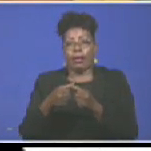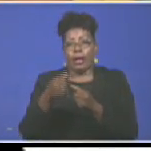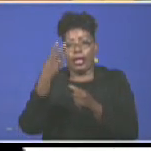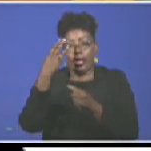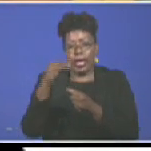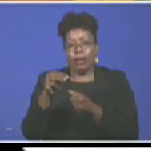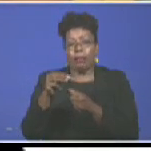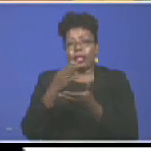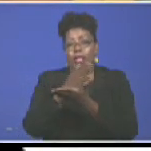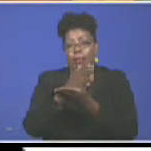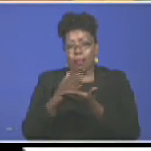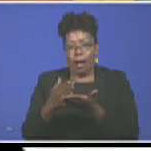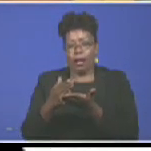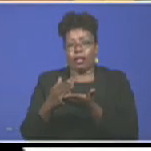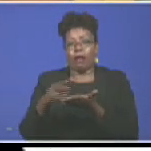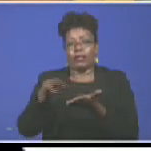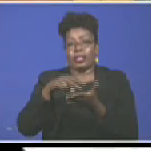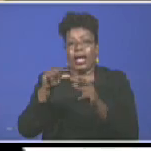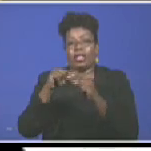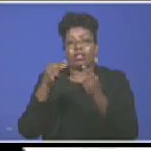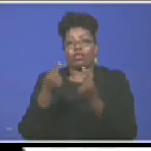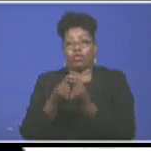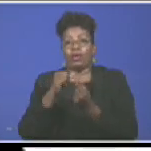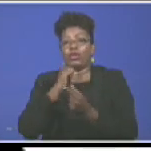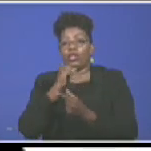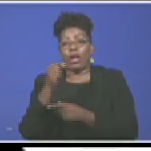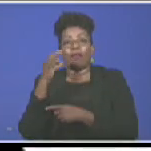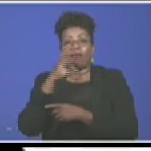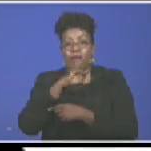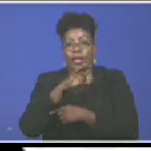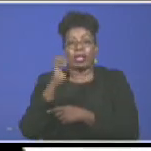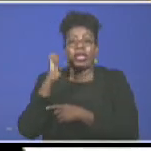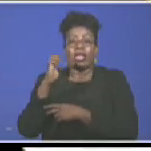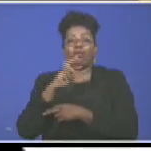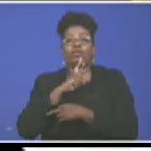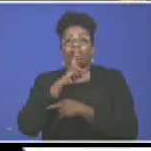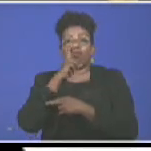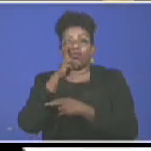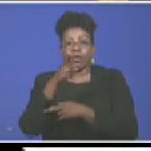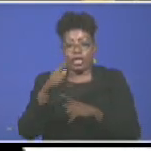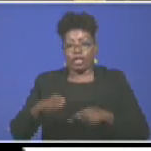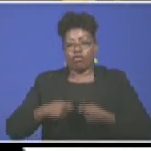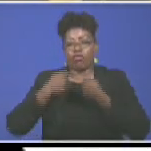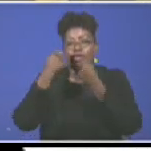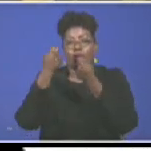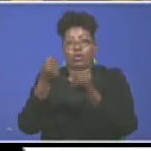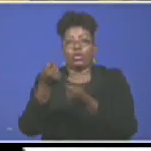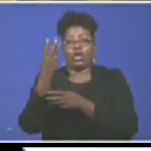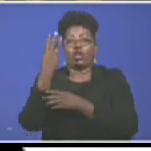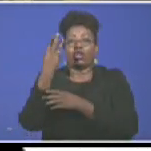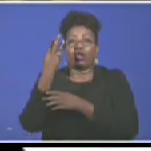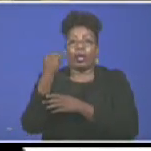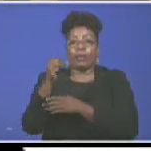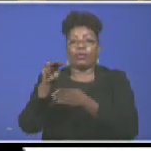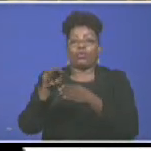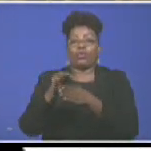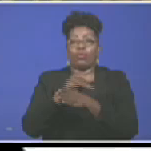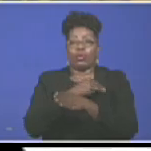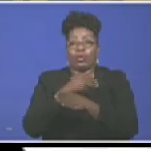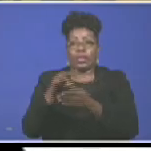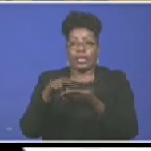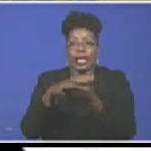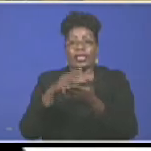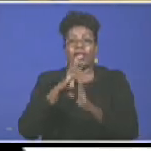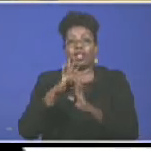someone who was never fake and always real. Tribute was paid to him through music and other means, while others spoke highly of